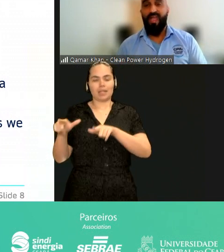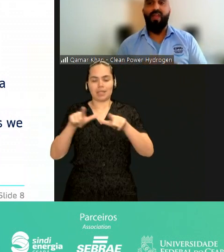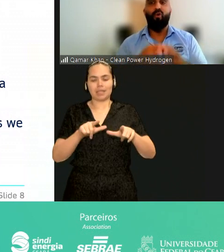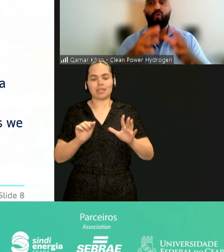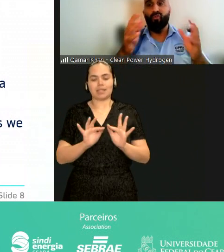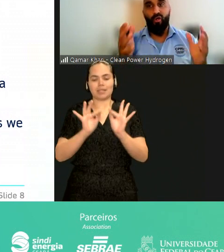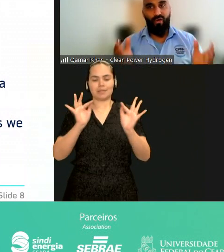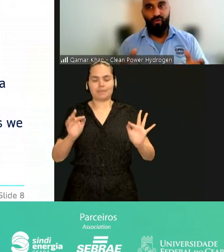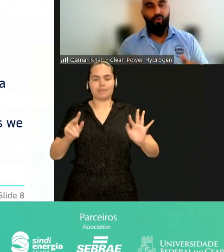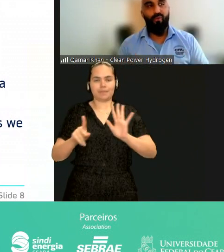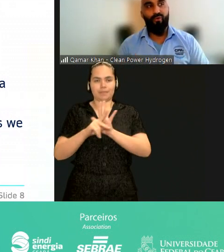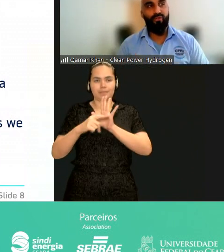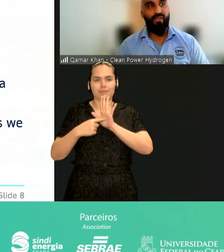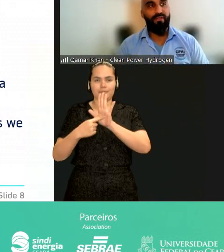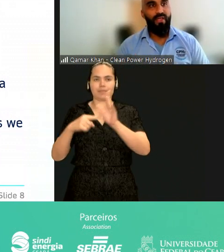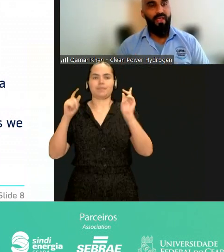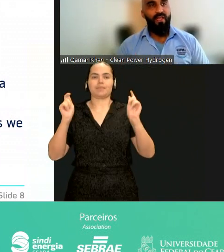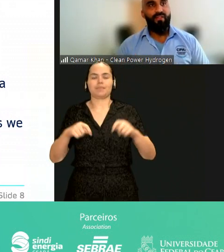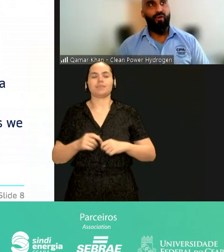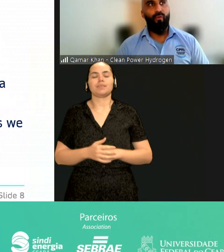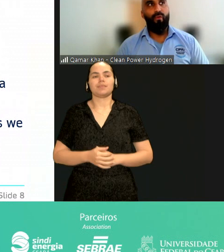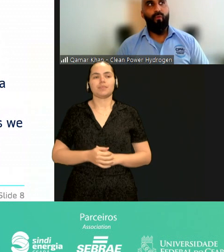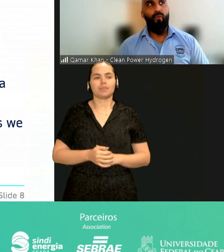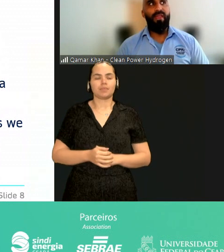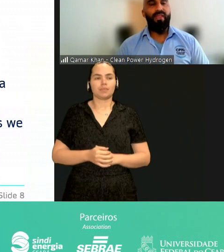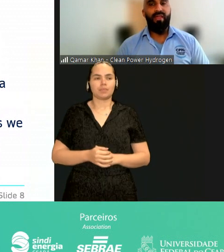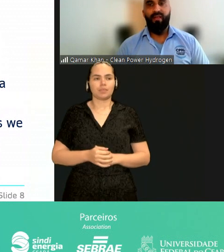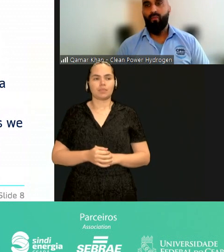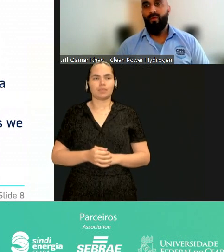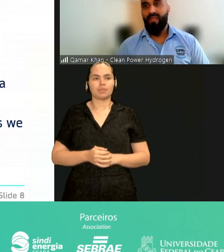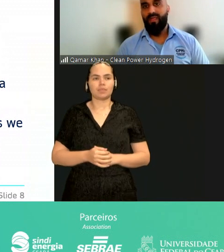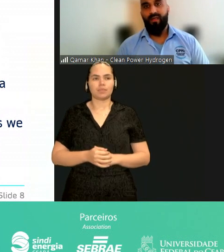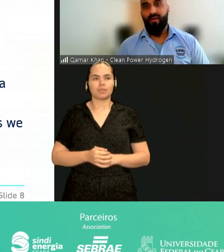separation, and also around the whole process. So